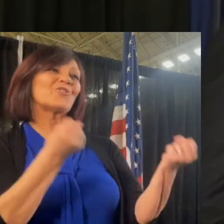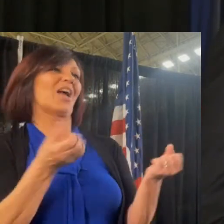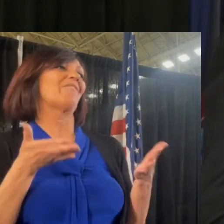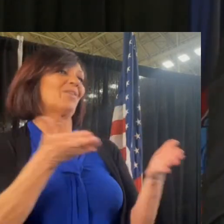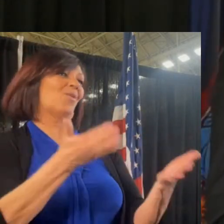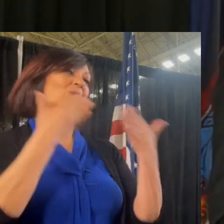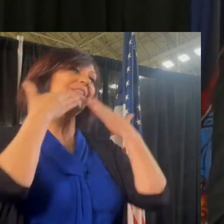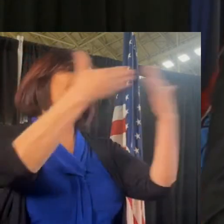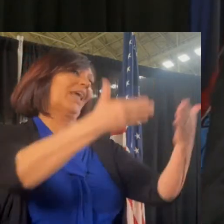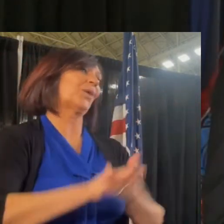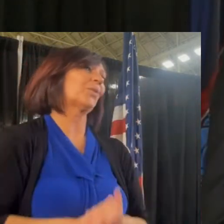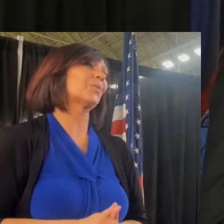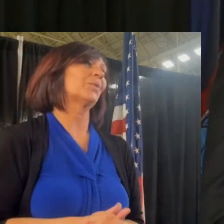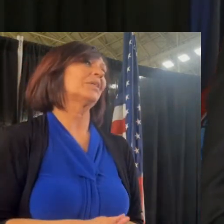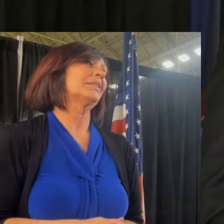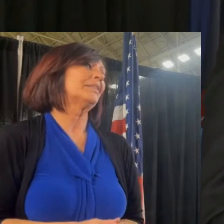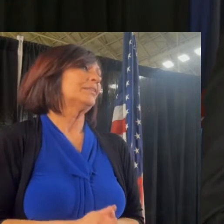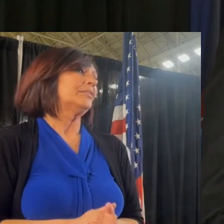Thank you.